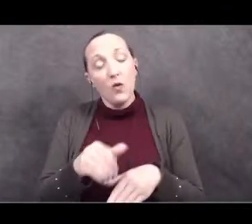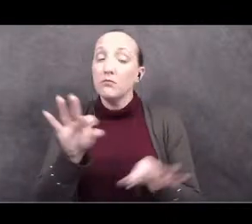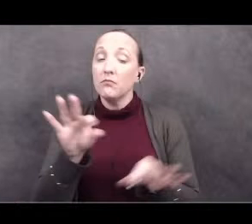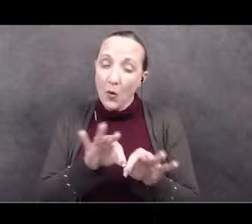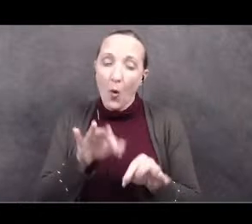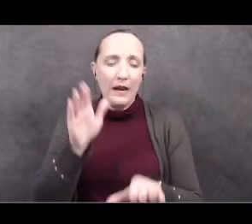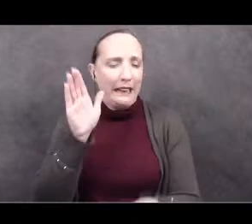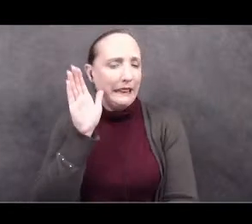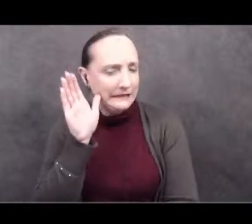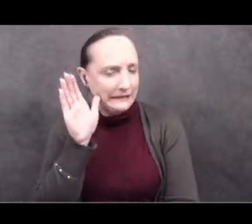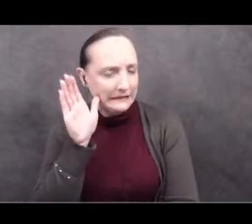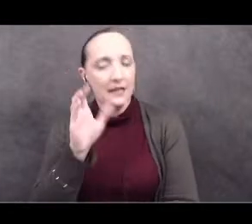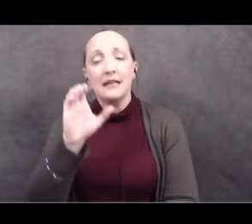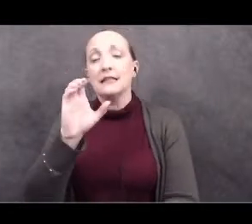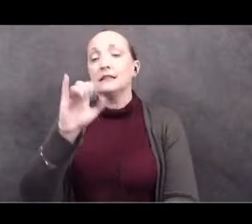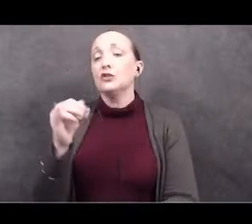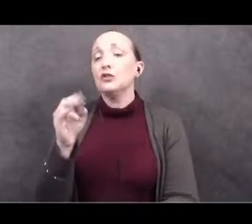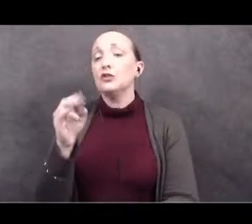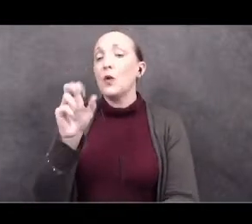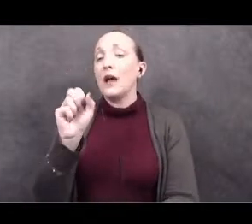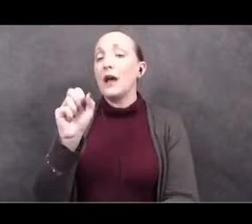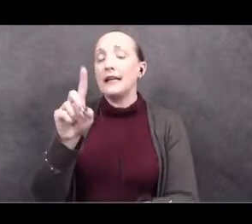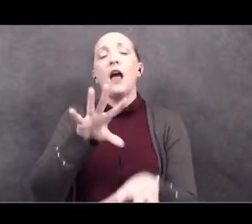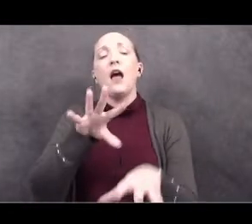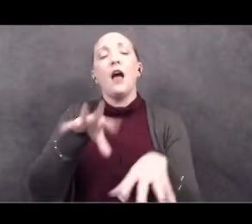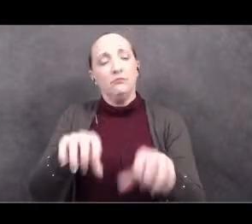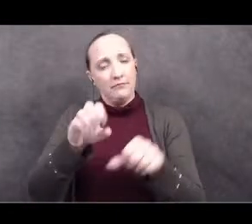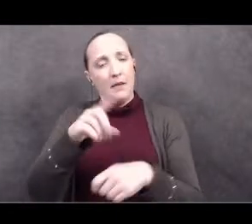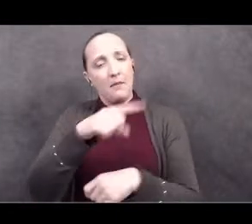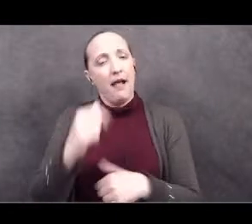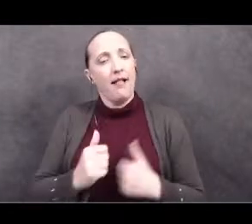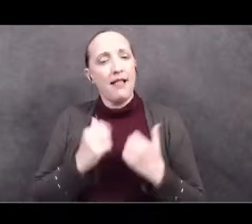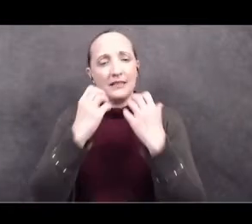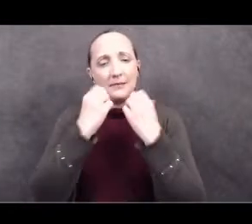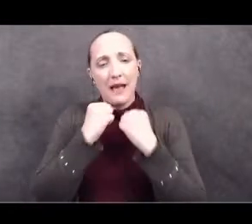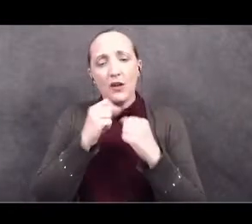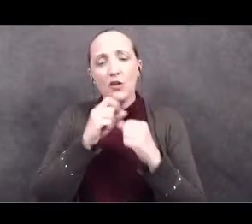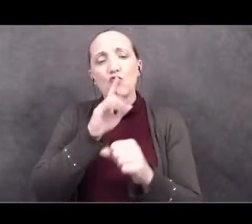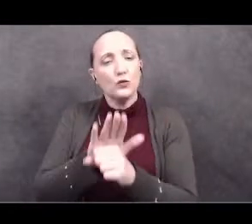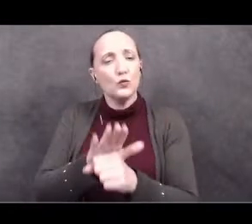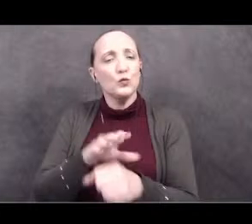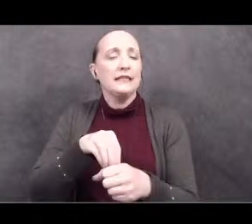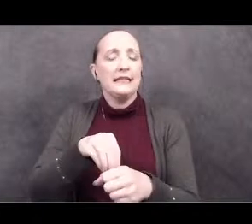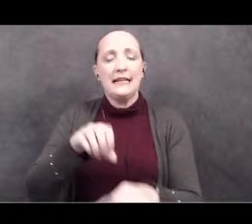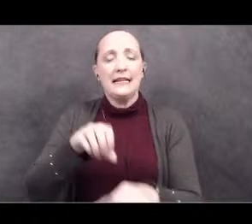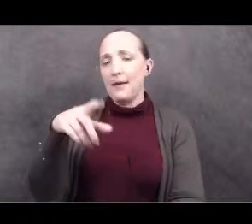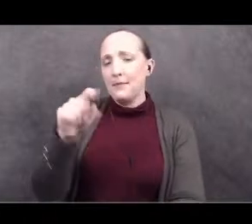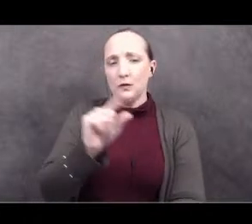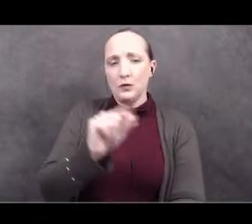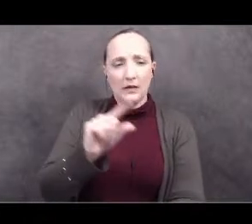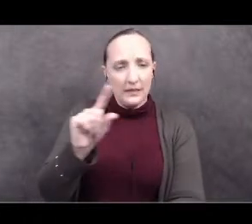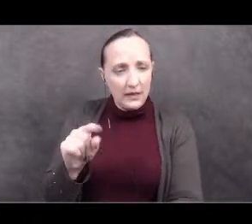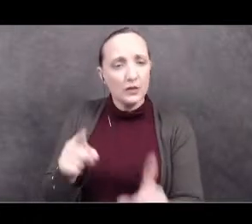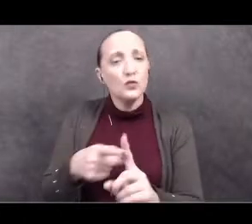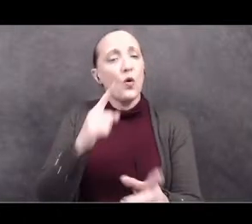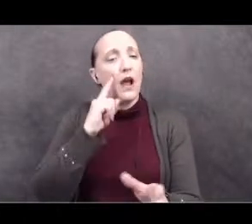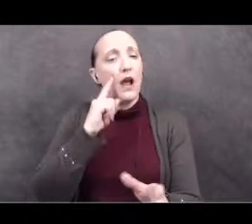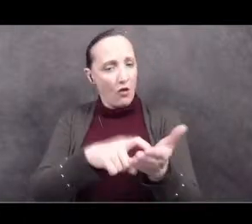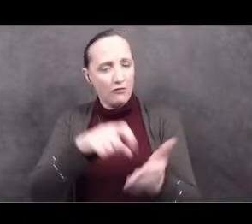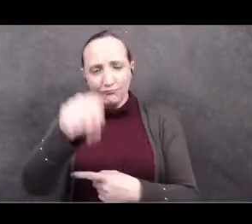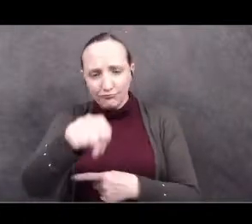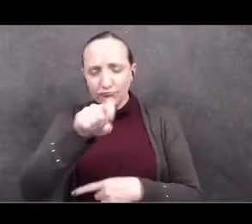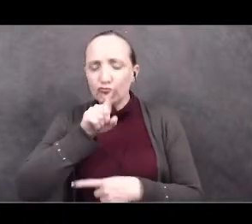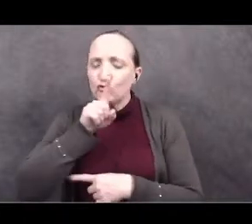School District then adopted a black lives matter resolution in September 2020 to acknowledge that indeed black African-American